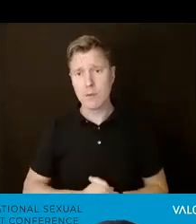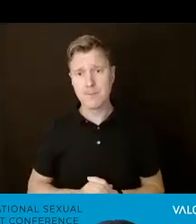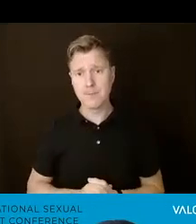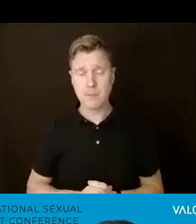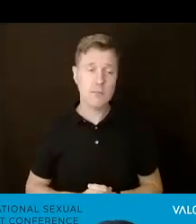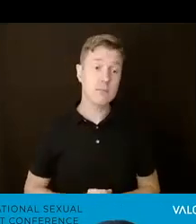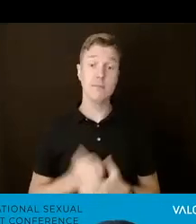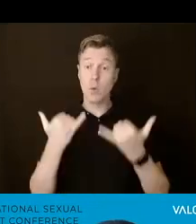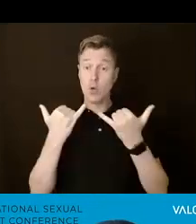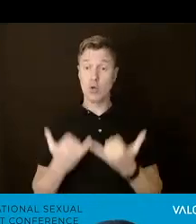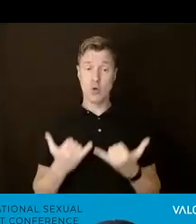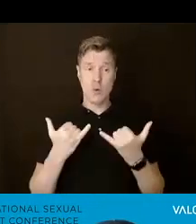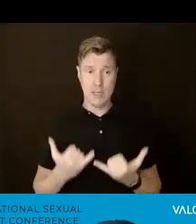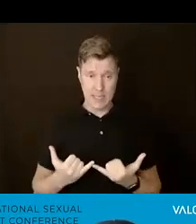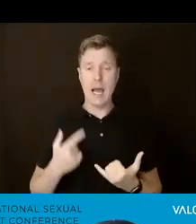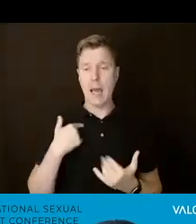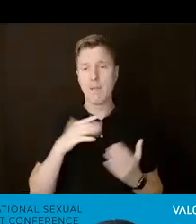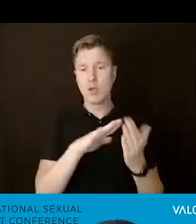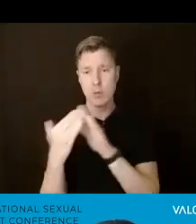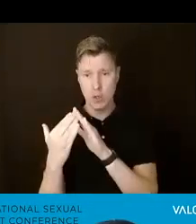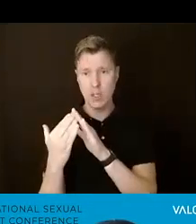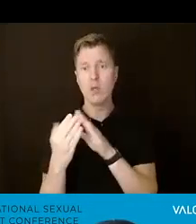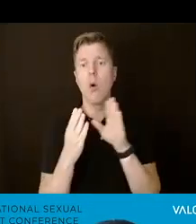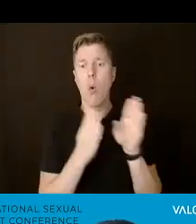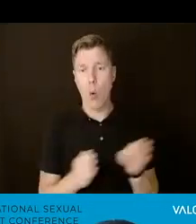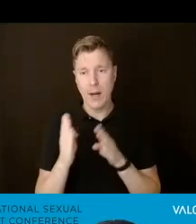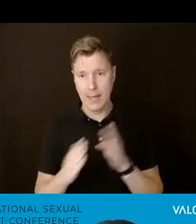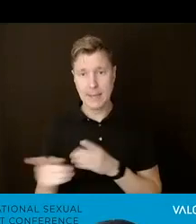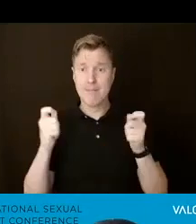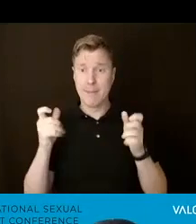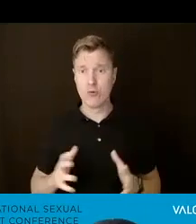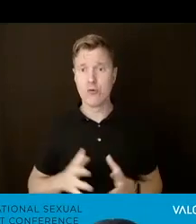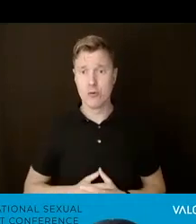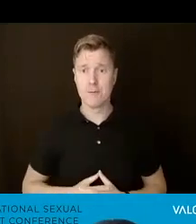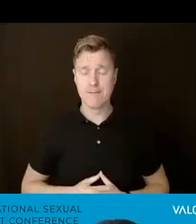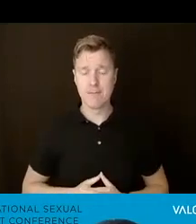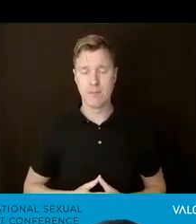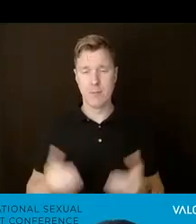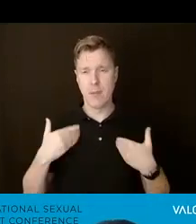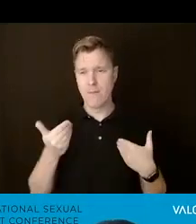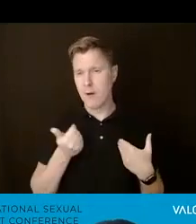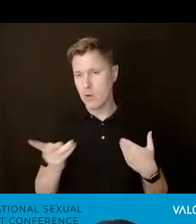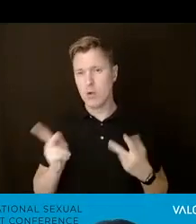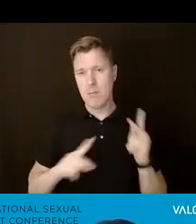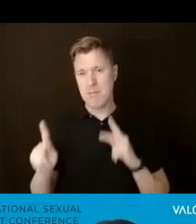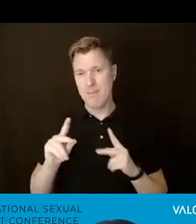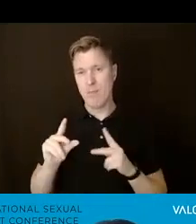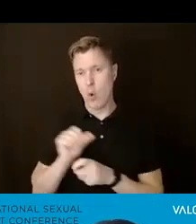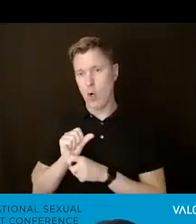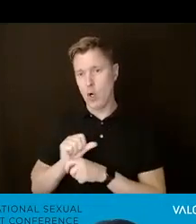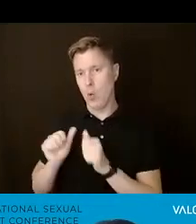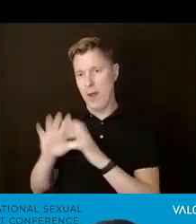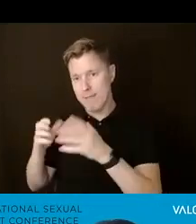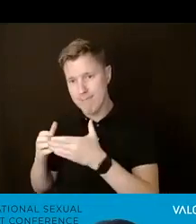And currently at API Chaya, I'm a community organizing manager, and we have a couple of folks that I get to work on things like